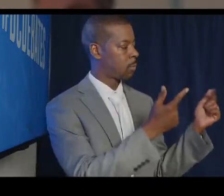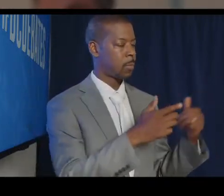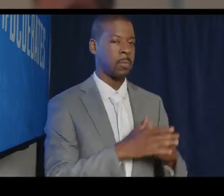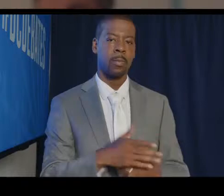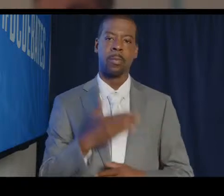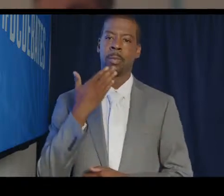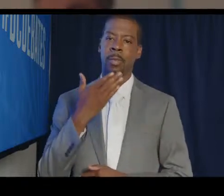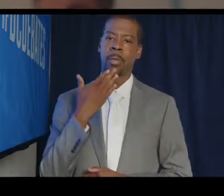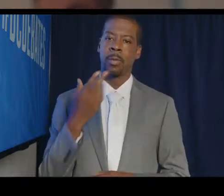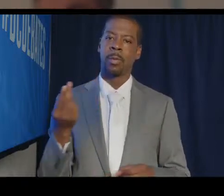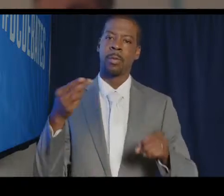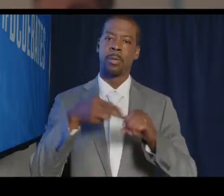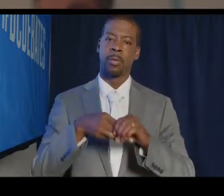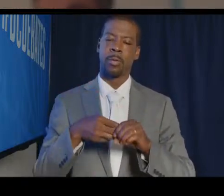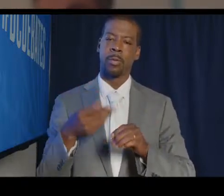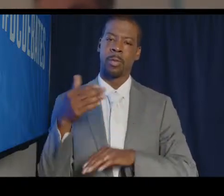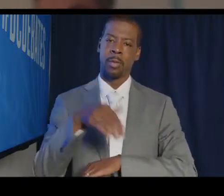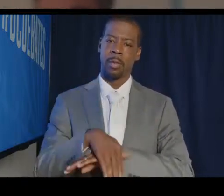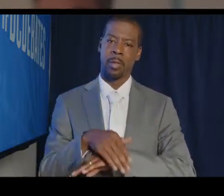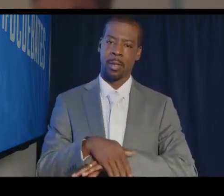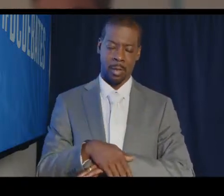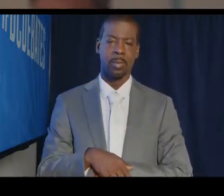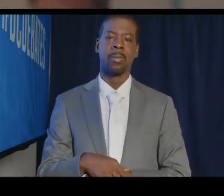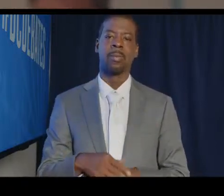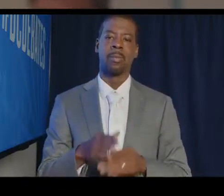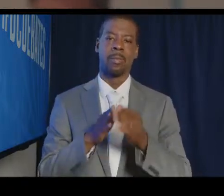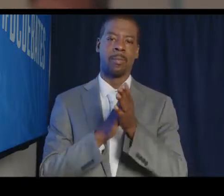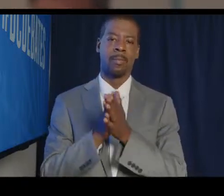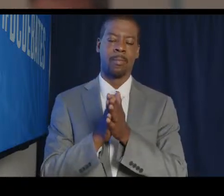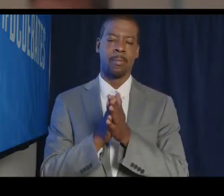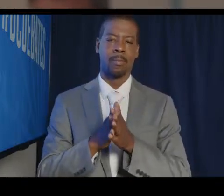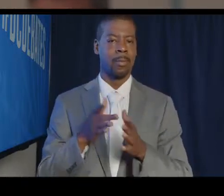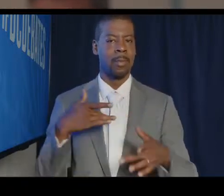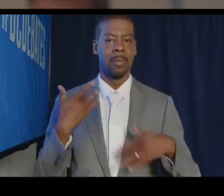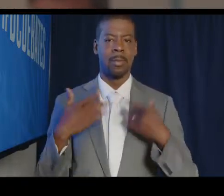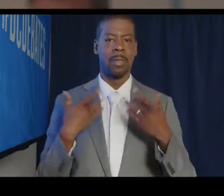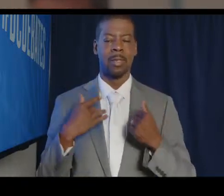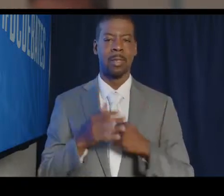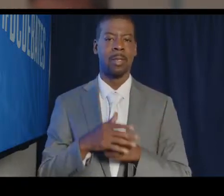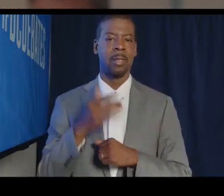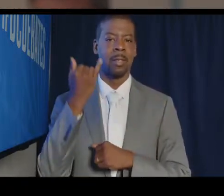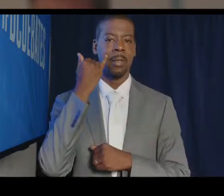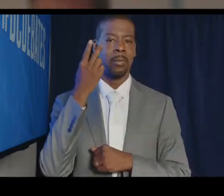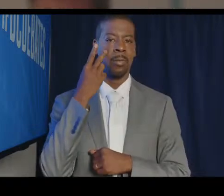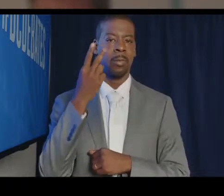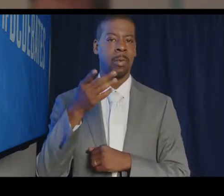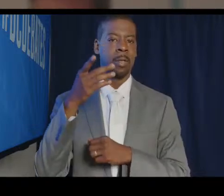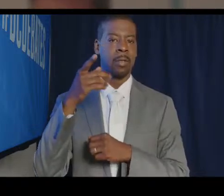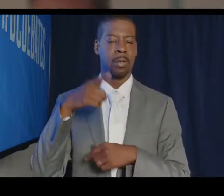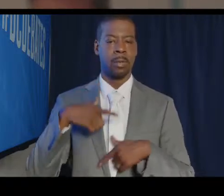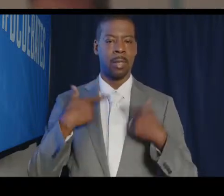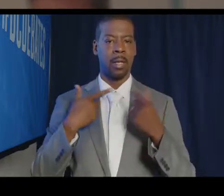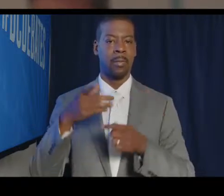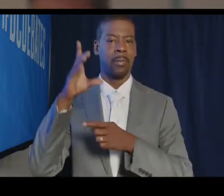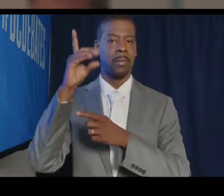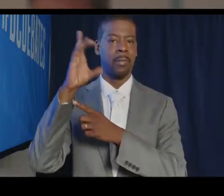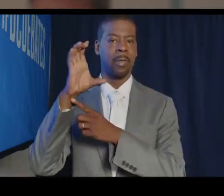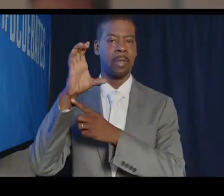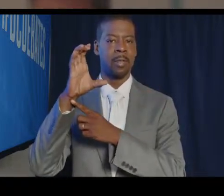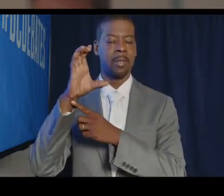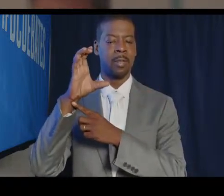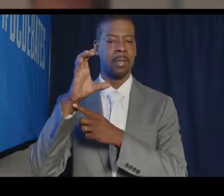us. Let's have a productive and enlightening debate. If you're watching us live, please use the hashtag DCDebates to leave us a